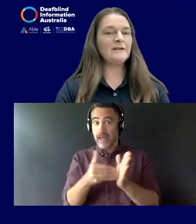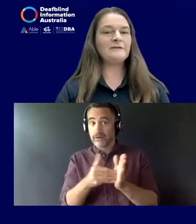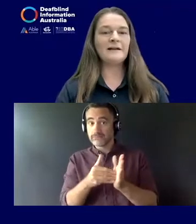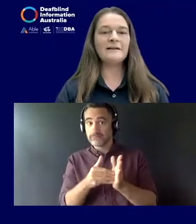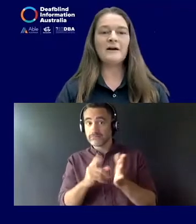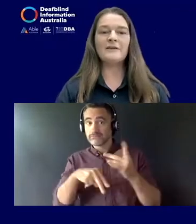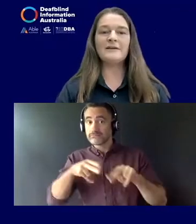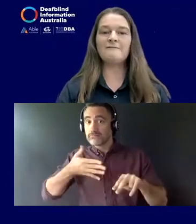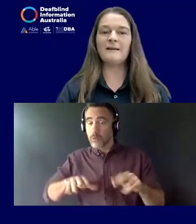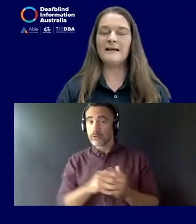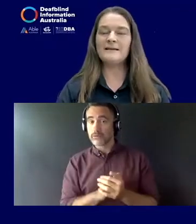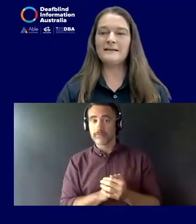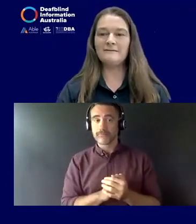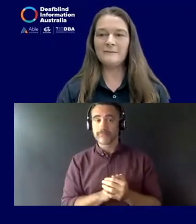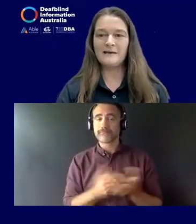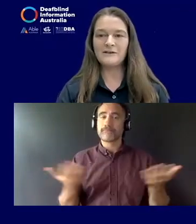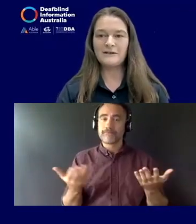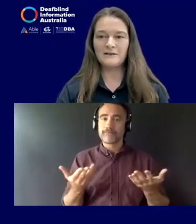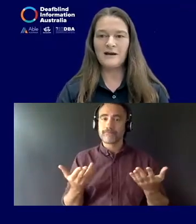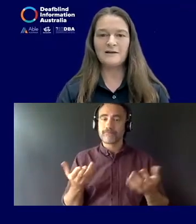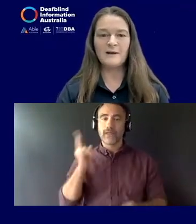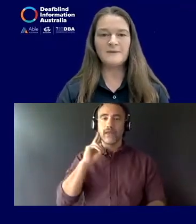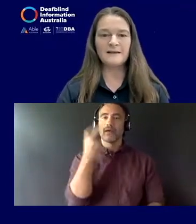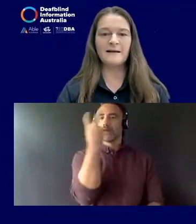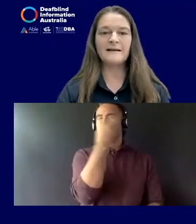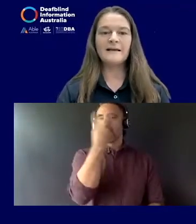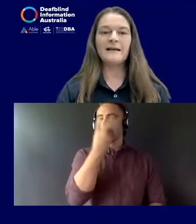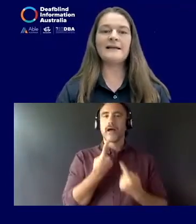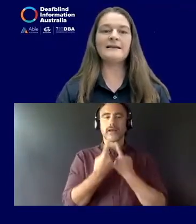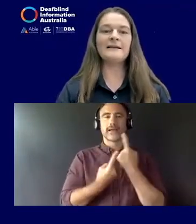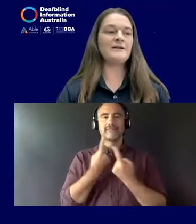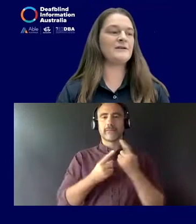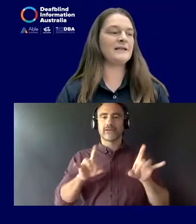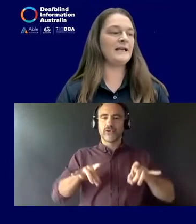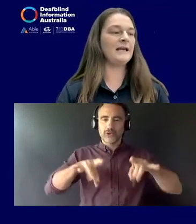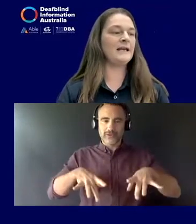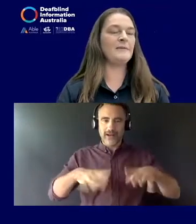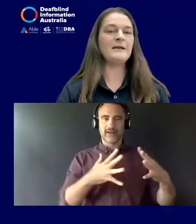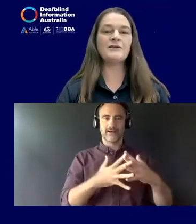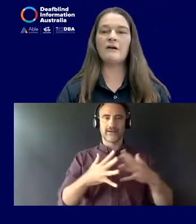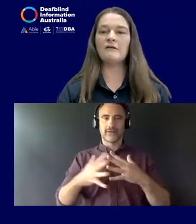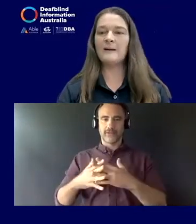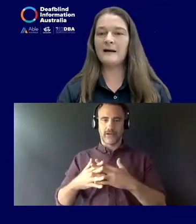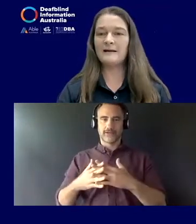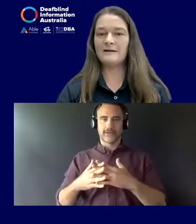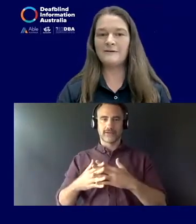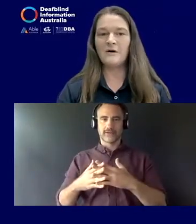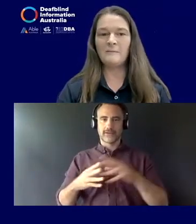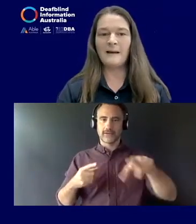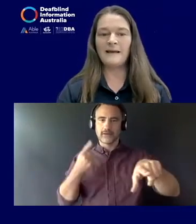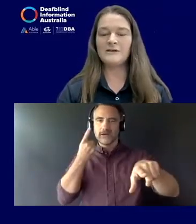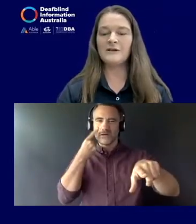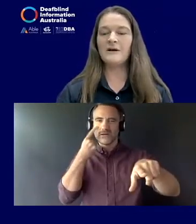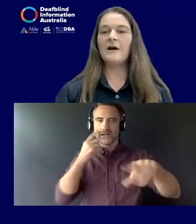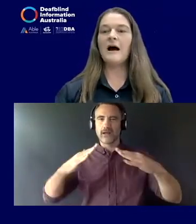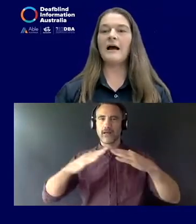you'll find it on the Deafblind Information Australia website. And here you see an image of part of the